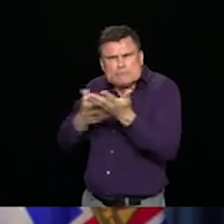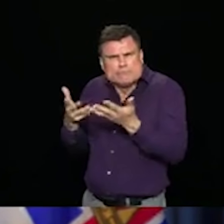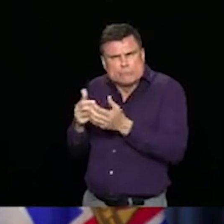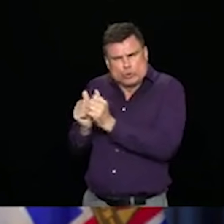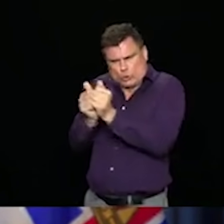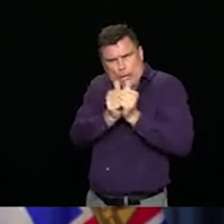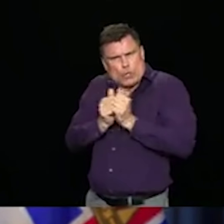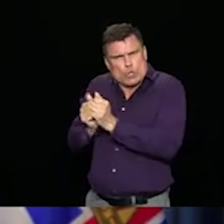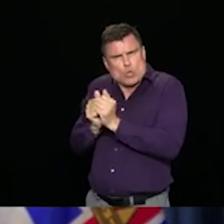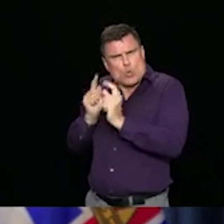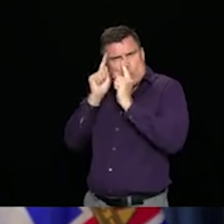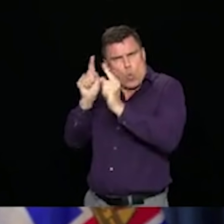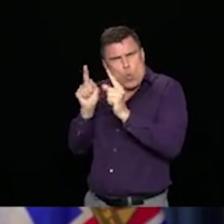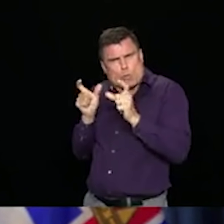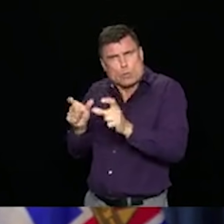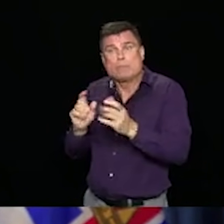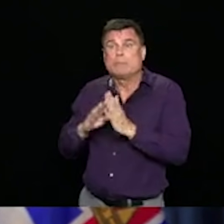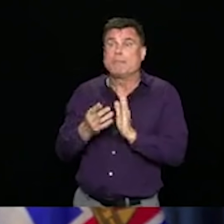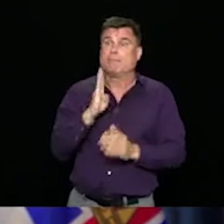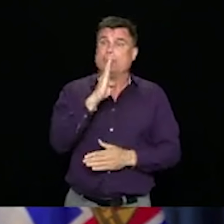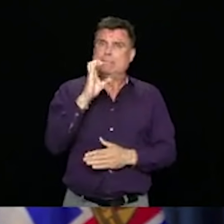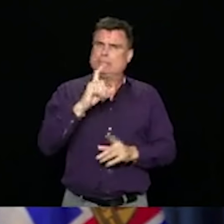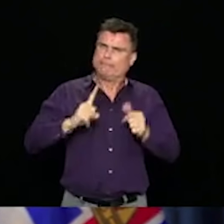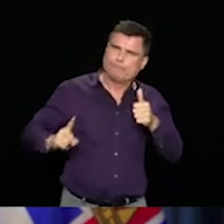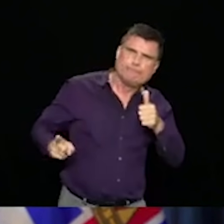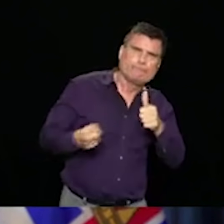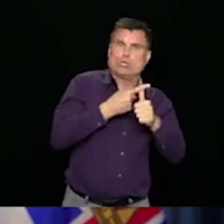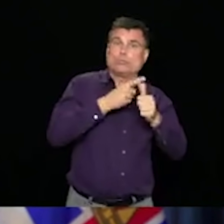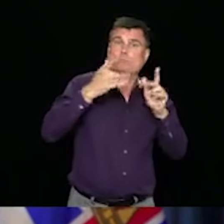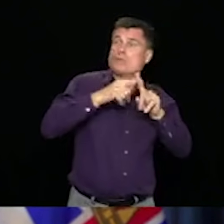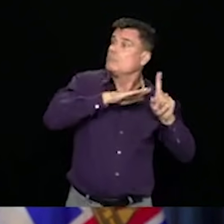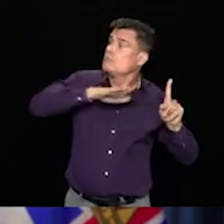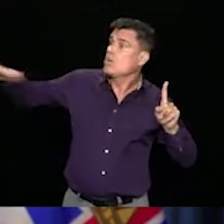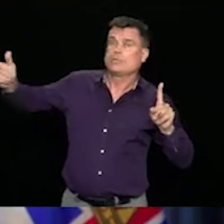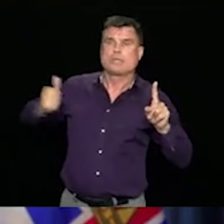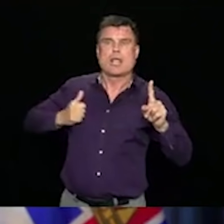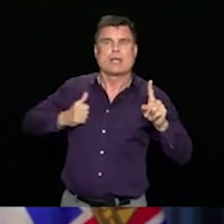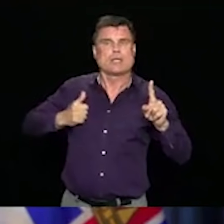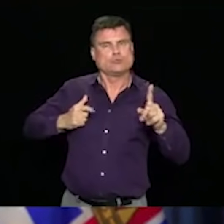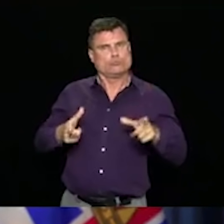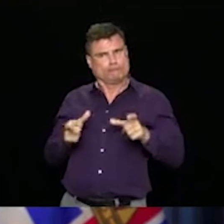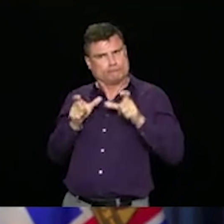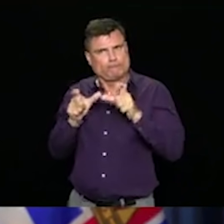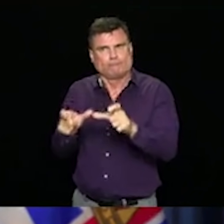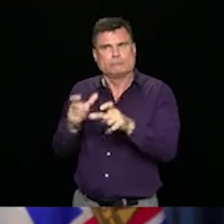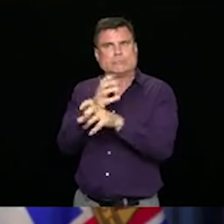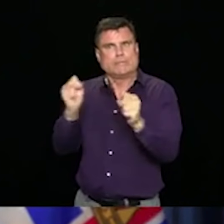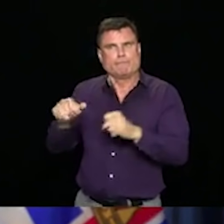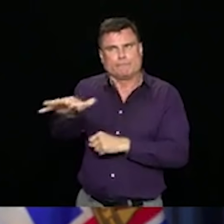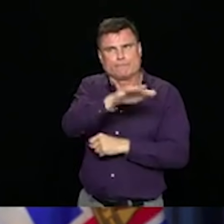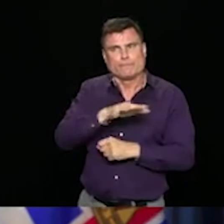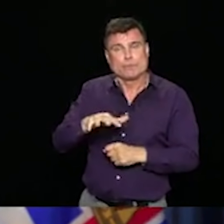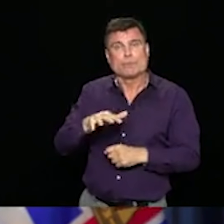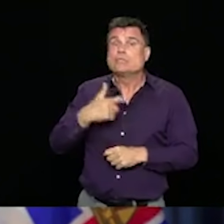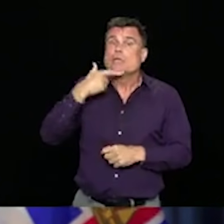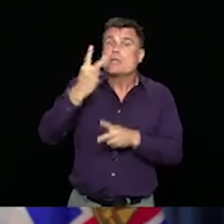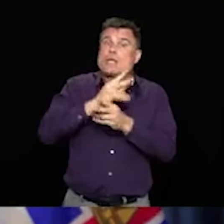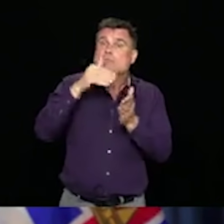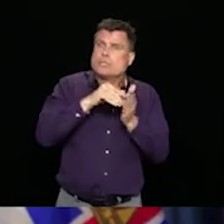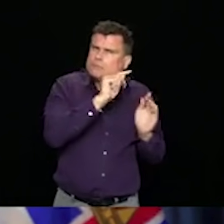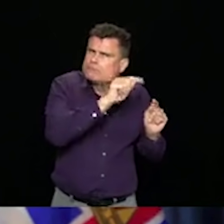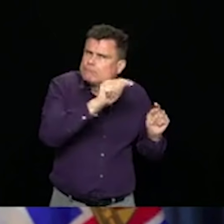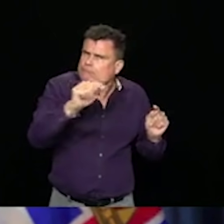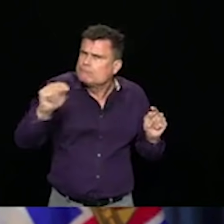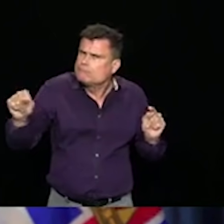It means in BC we were the first in Canada to ensure that long-term care homes that were not health authority owned and operated were